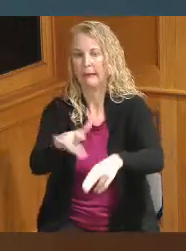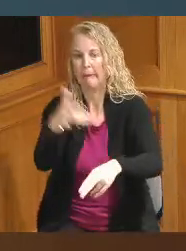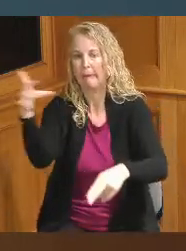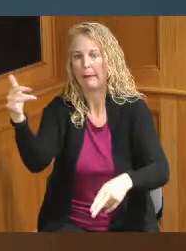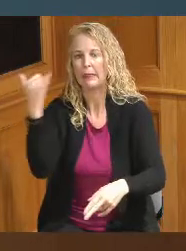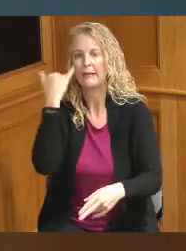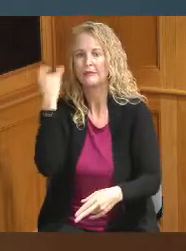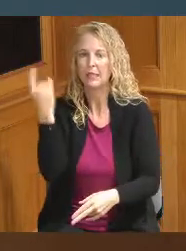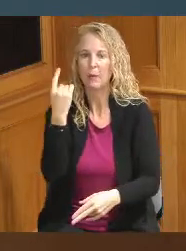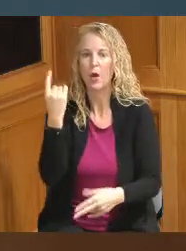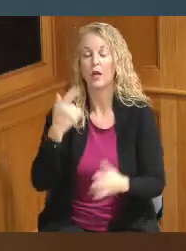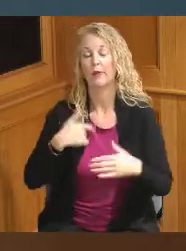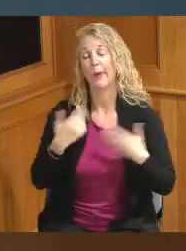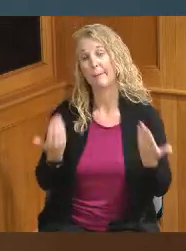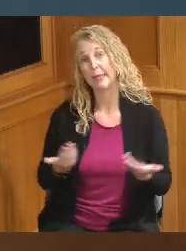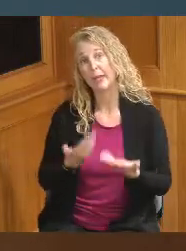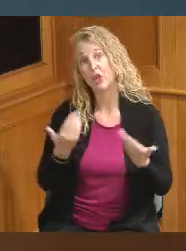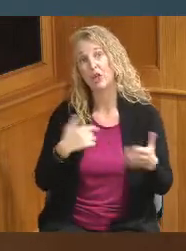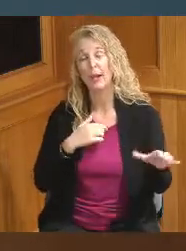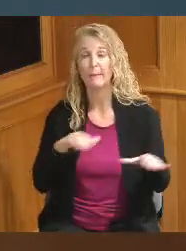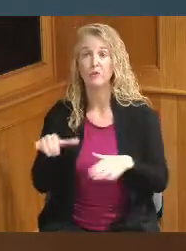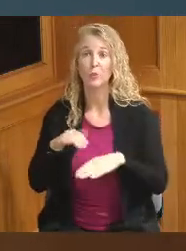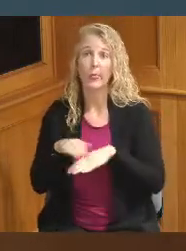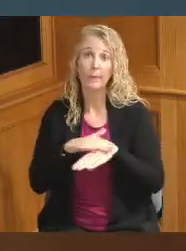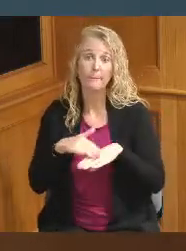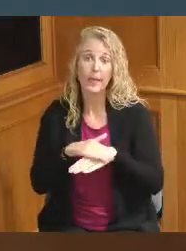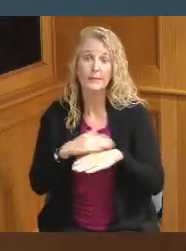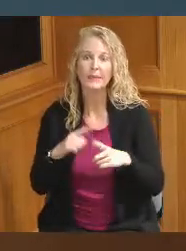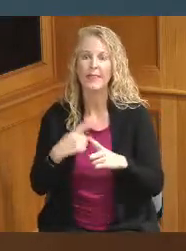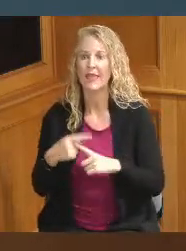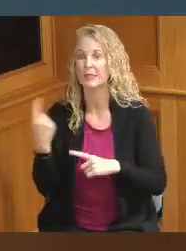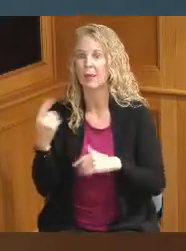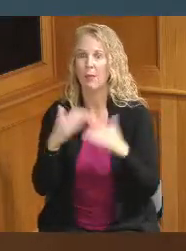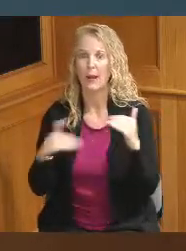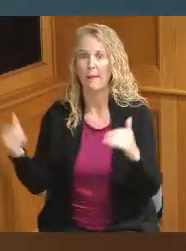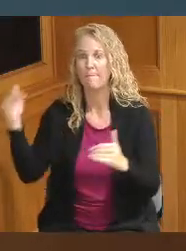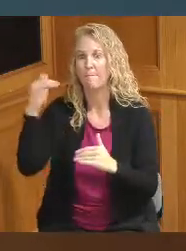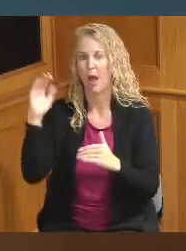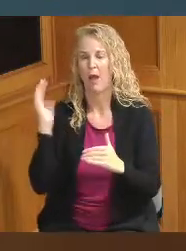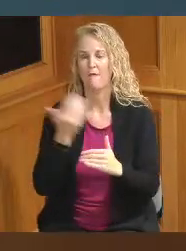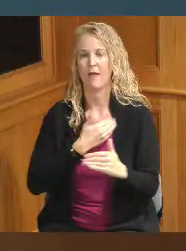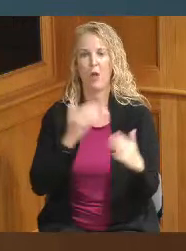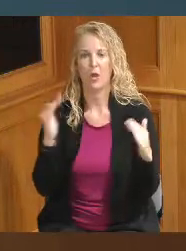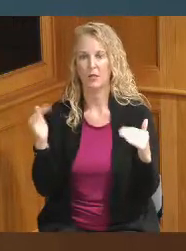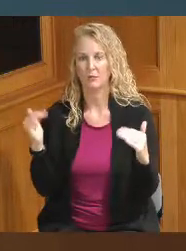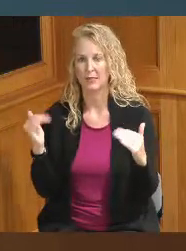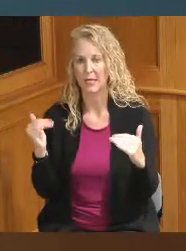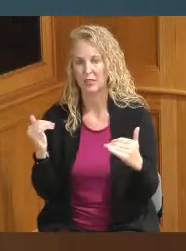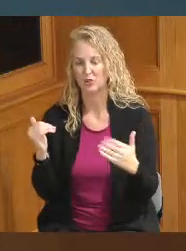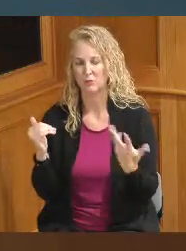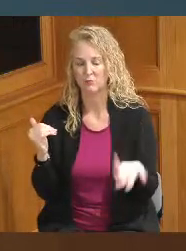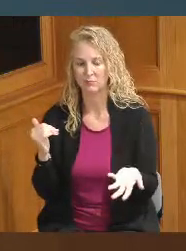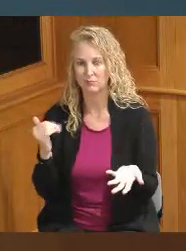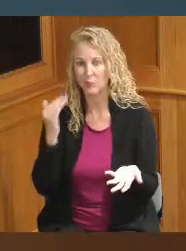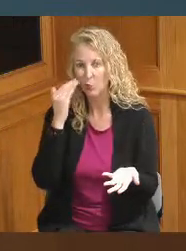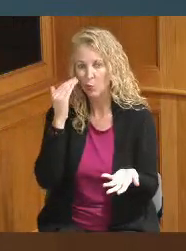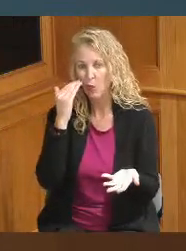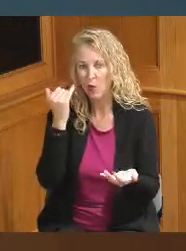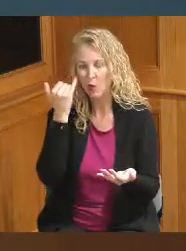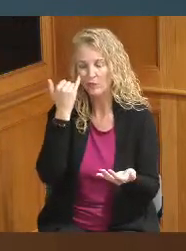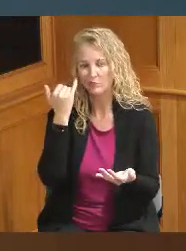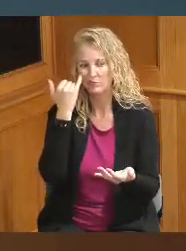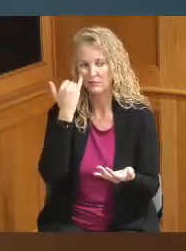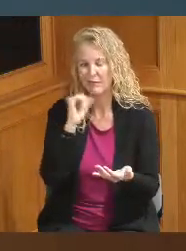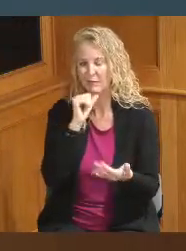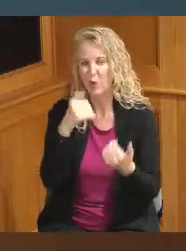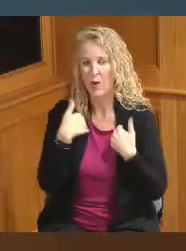just, you know, I'm just here, I'm doing the basics, and then someone who's going over and beyond. Otherwise, it's no incentive